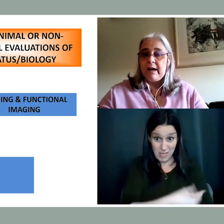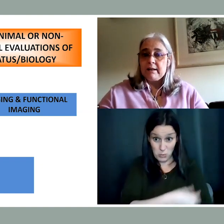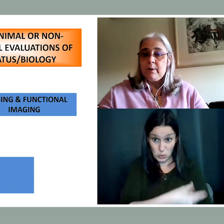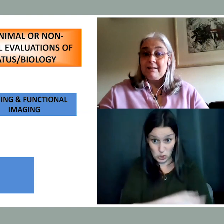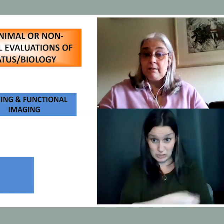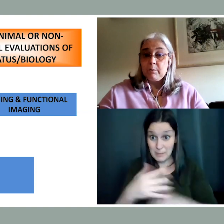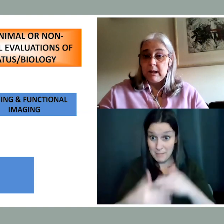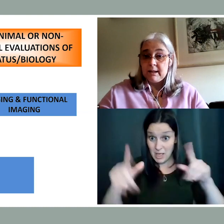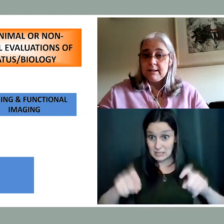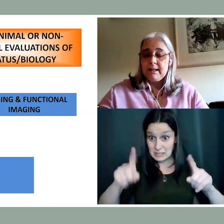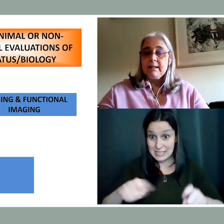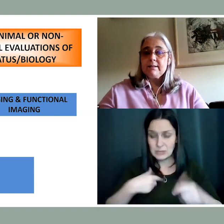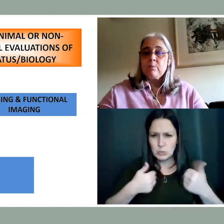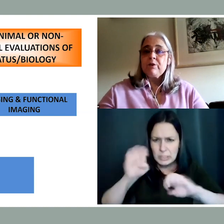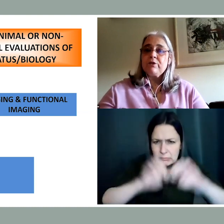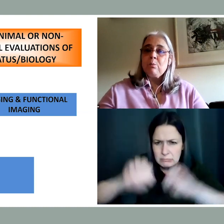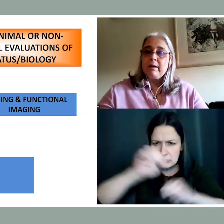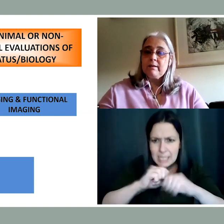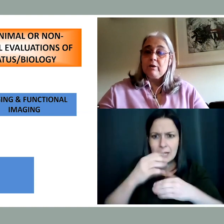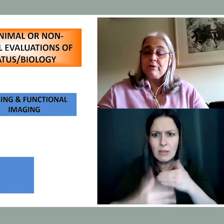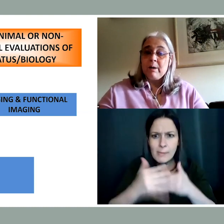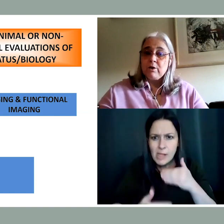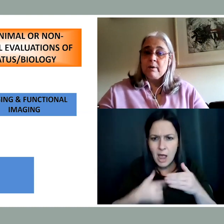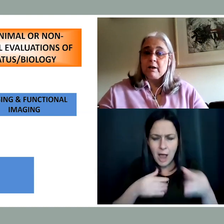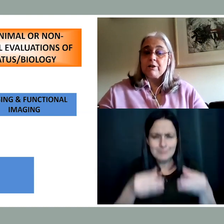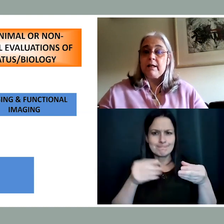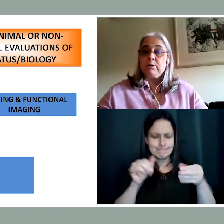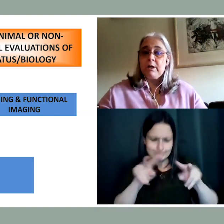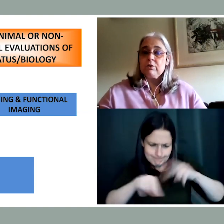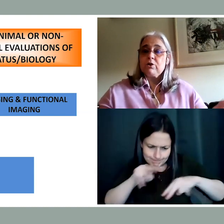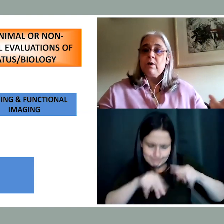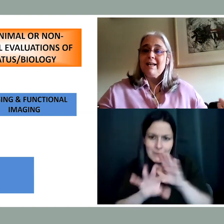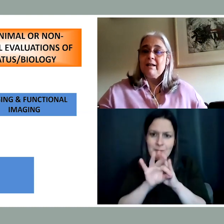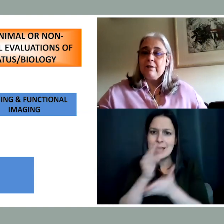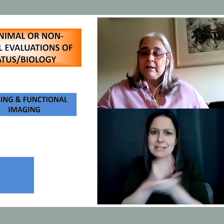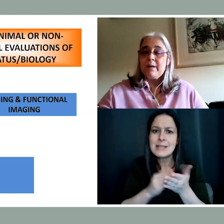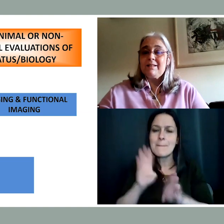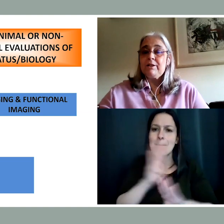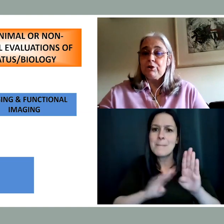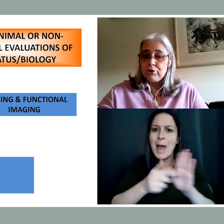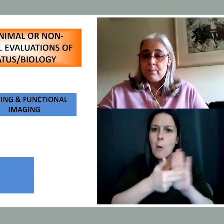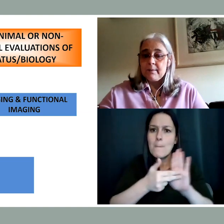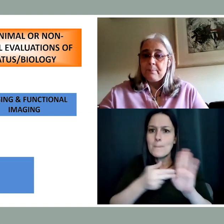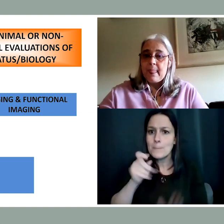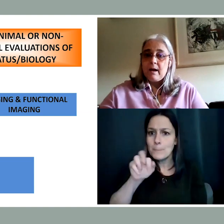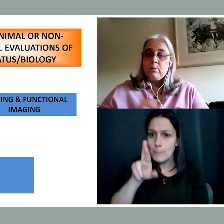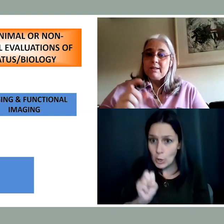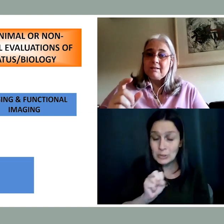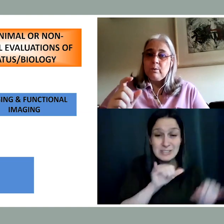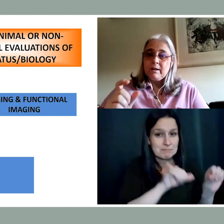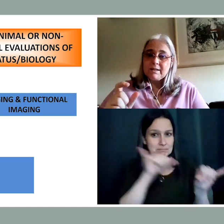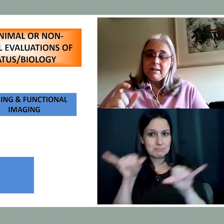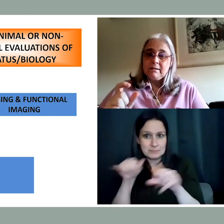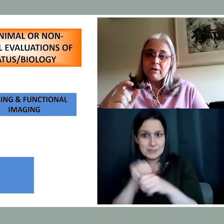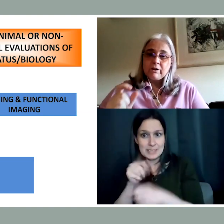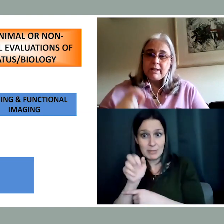to evaluate in the blood some of the biomarkers that we also evaluate in the tumor.